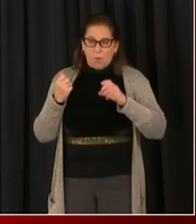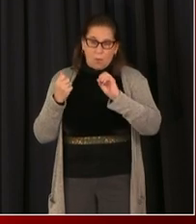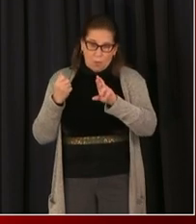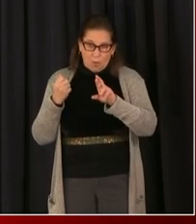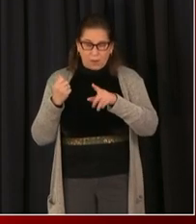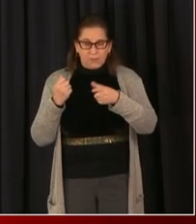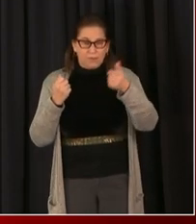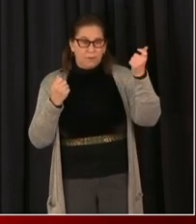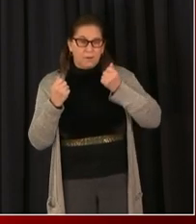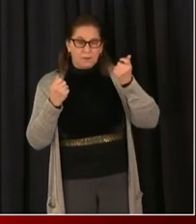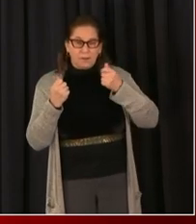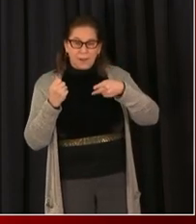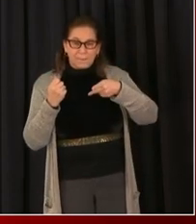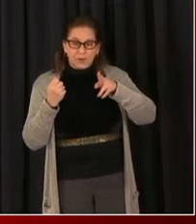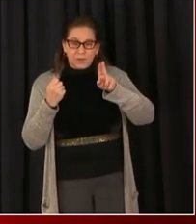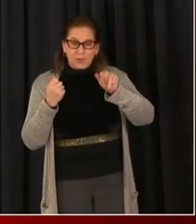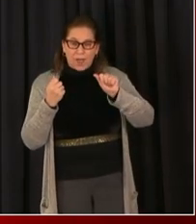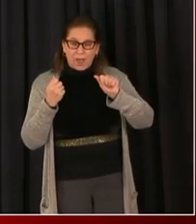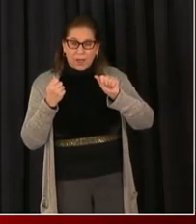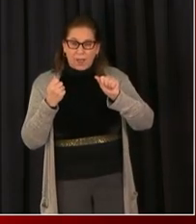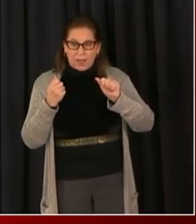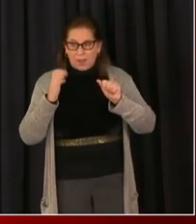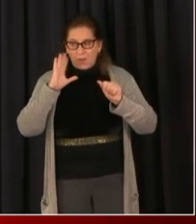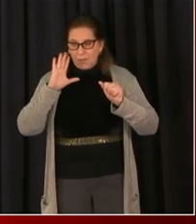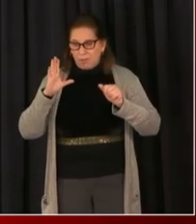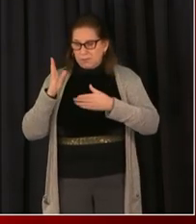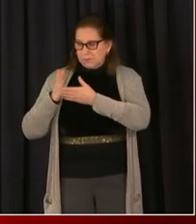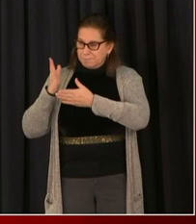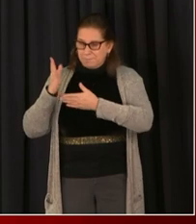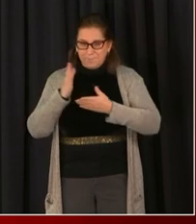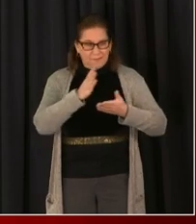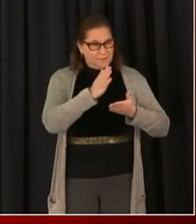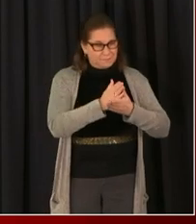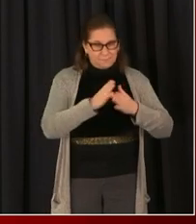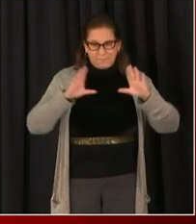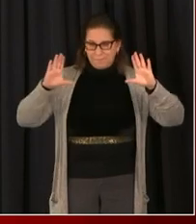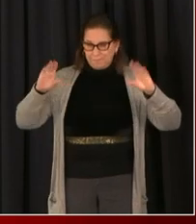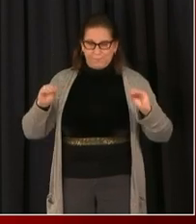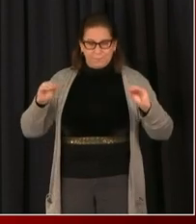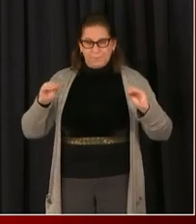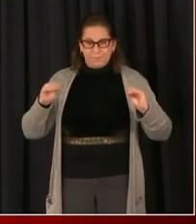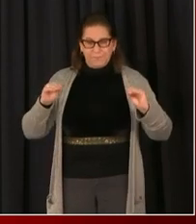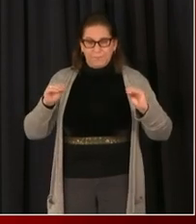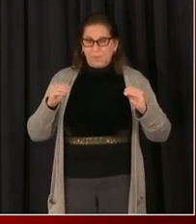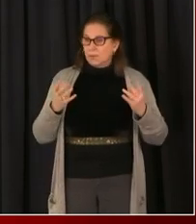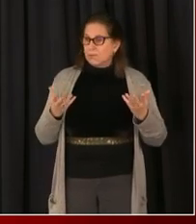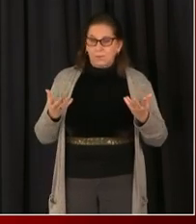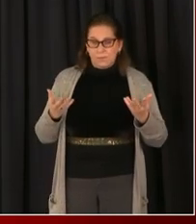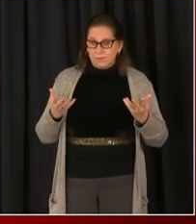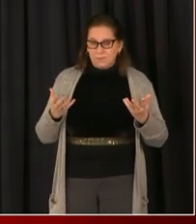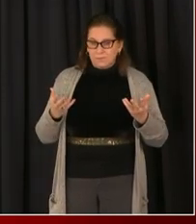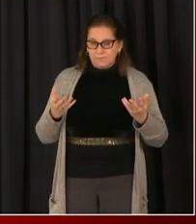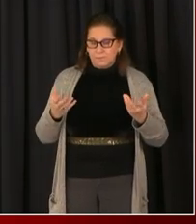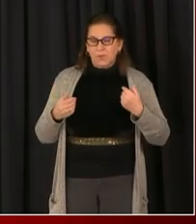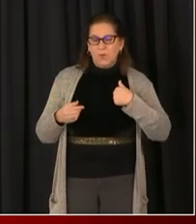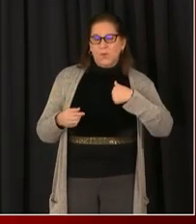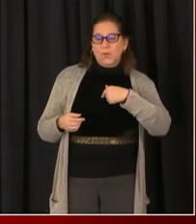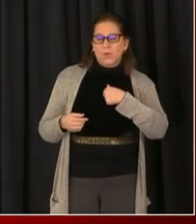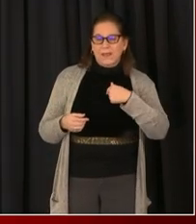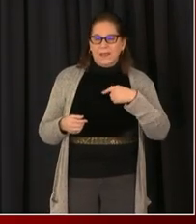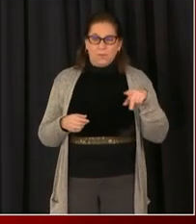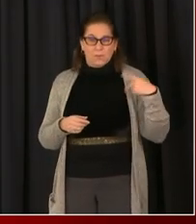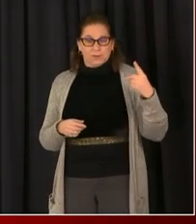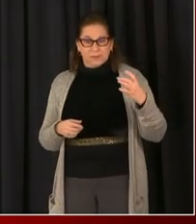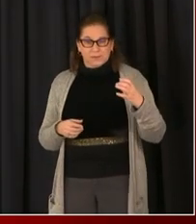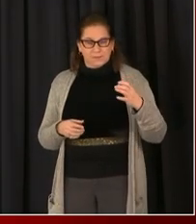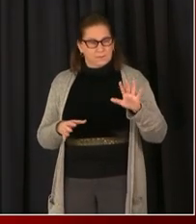set to expire at the end of this month, D.C. government will be providing, I feel like I have a